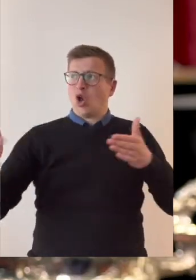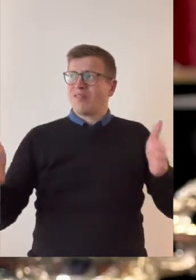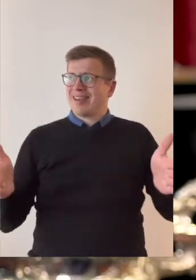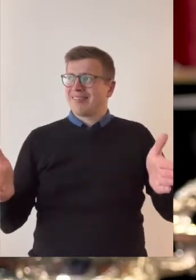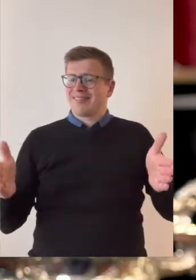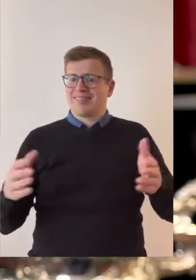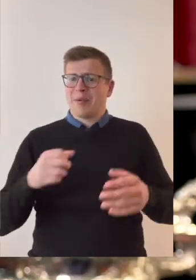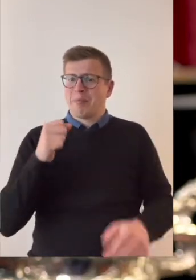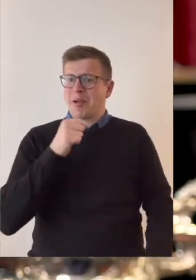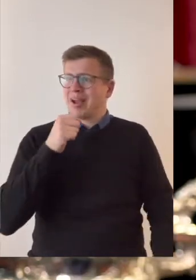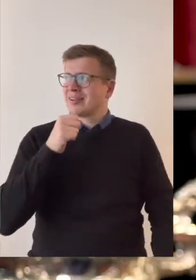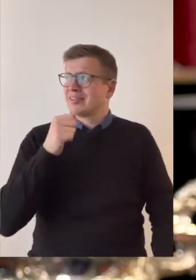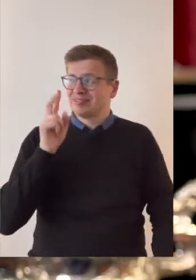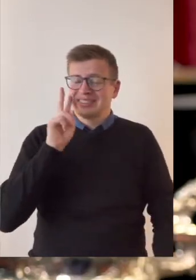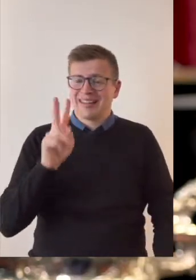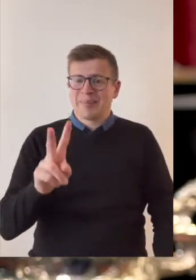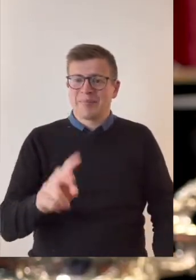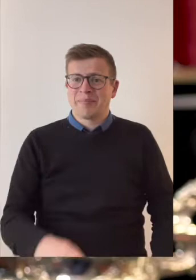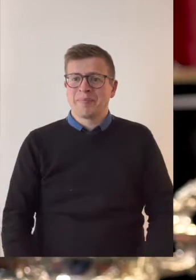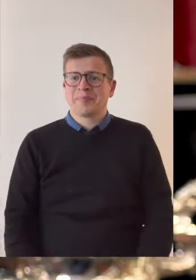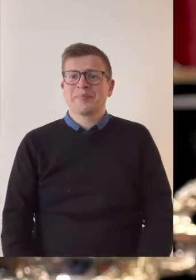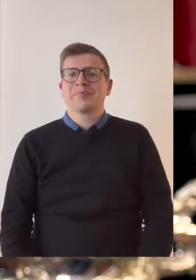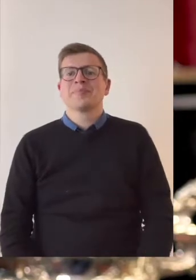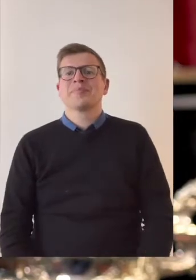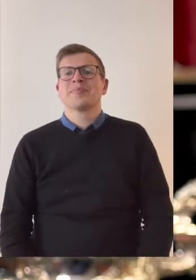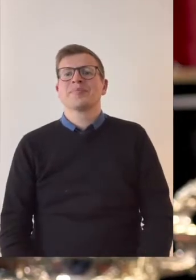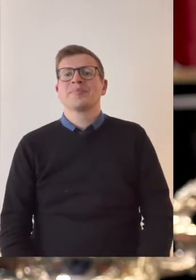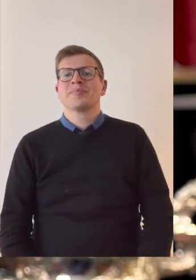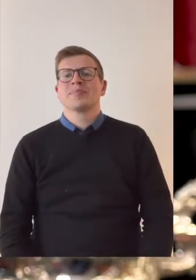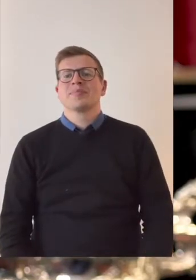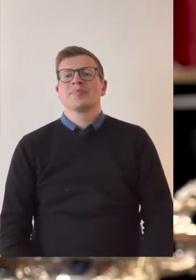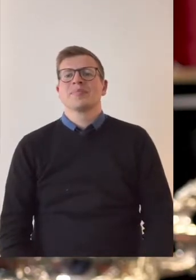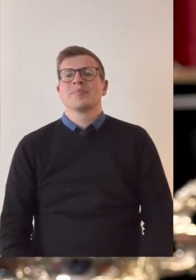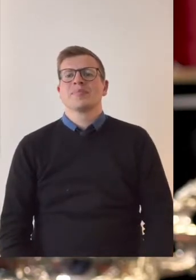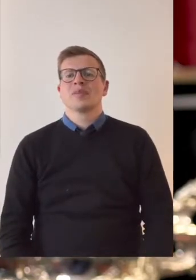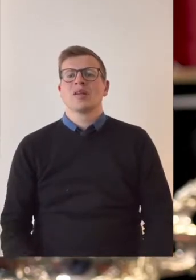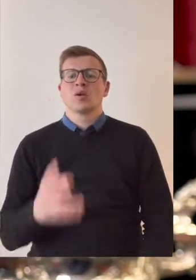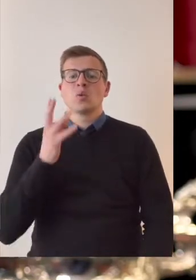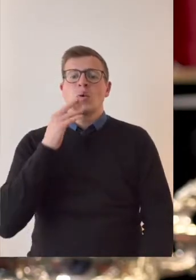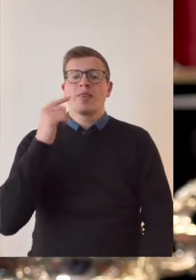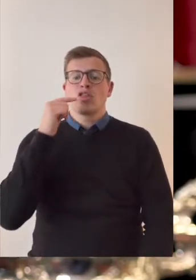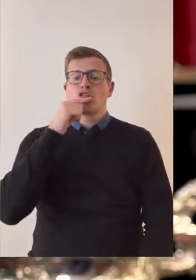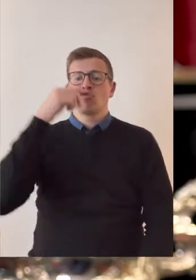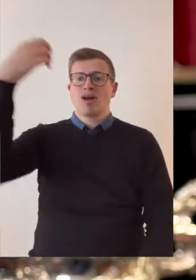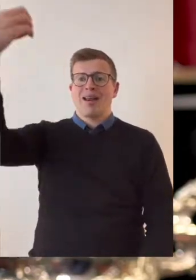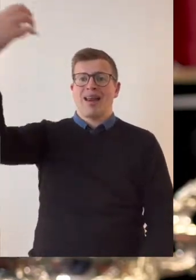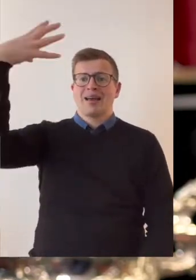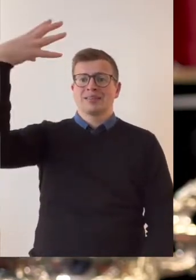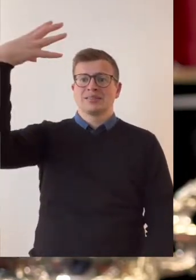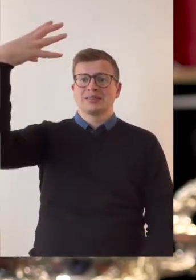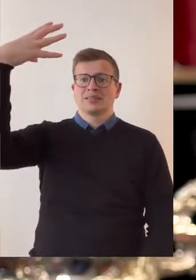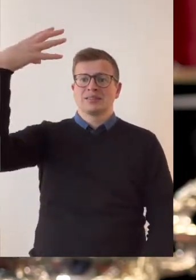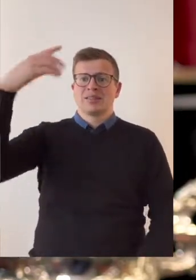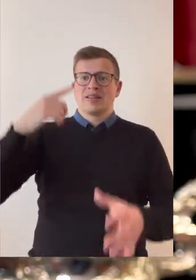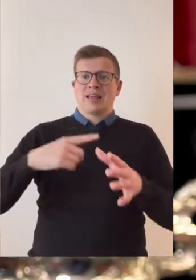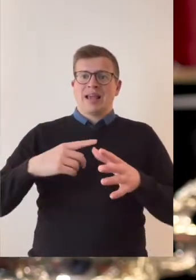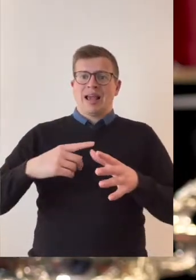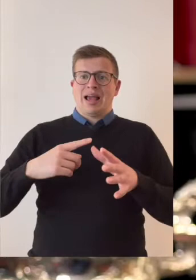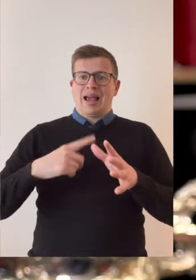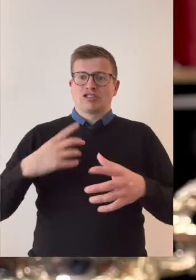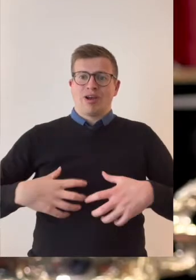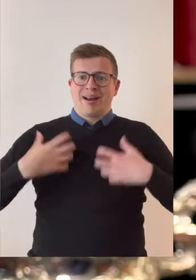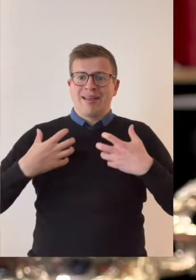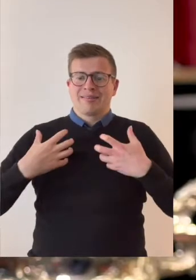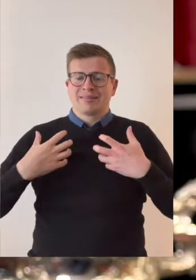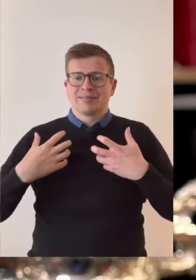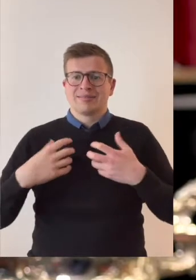mic, you know, you've seen them with the, and when the red light went on and the adrenaline